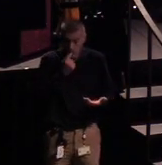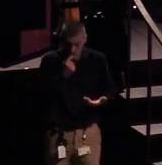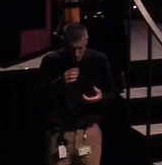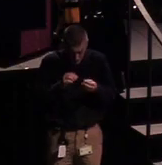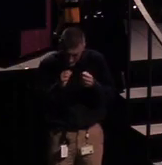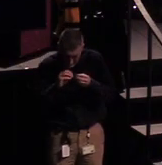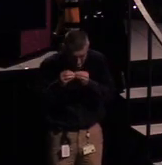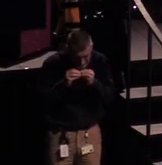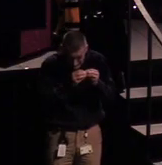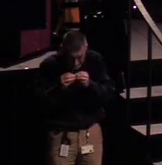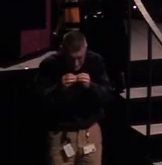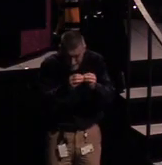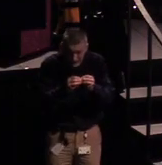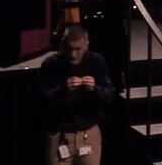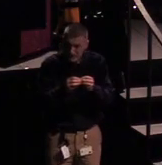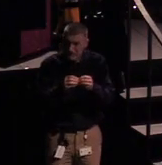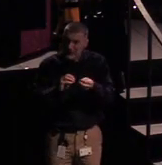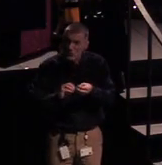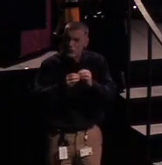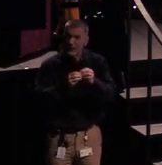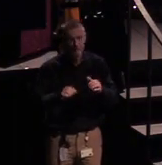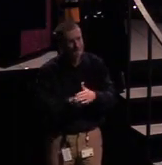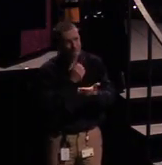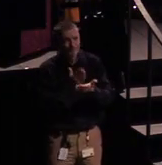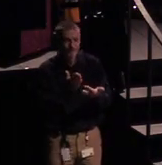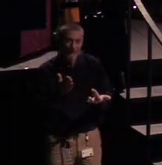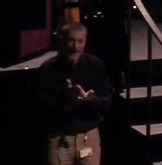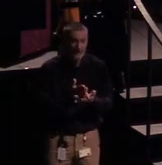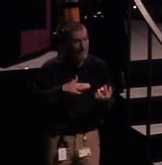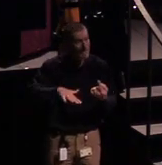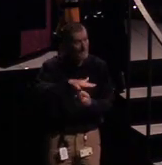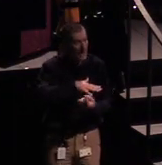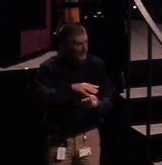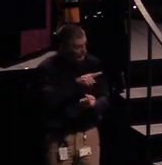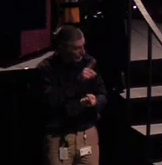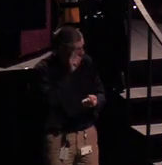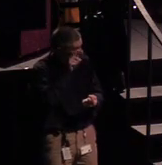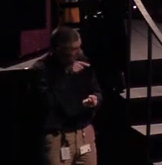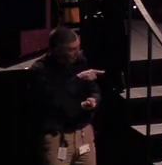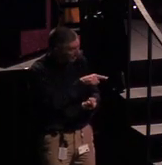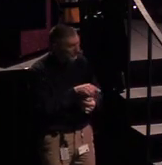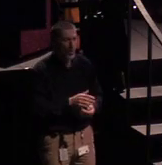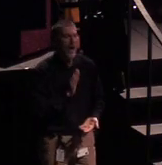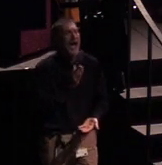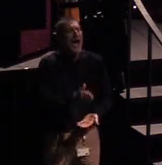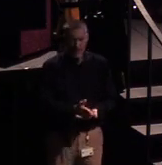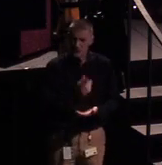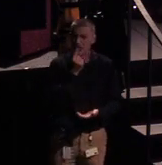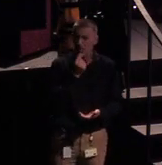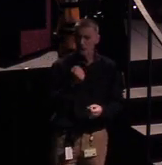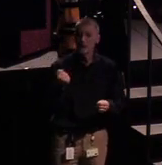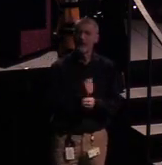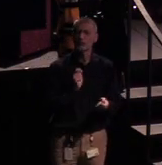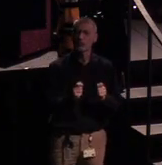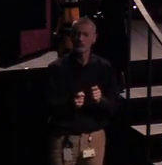environment in fact for people to shift with you I was just interested if I had any thoughts about that I think it's absolutely possible to make adjustments